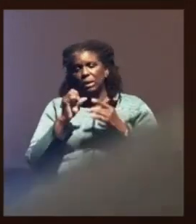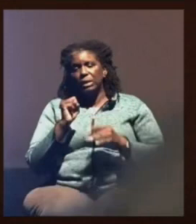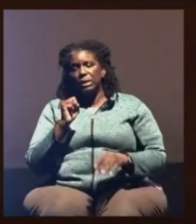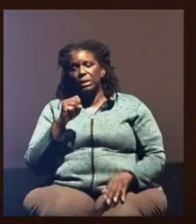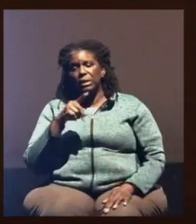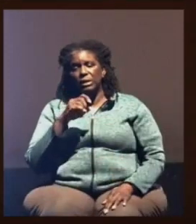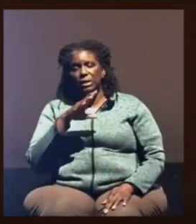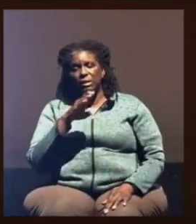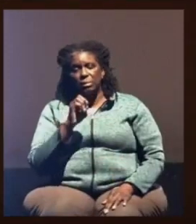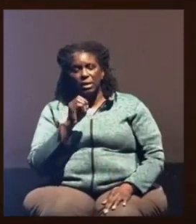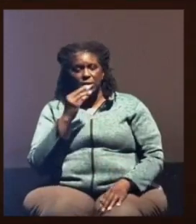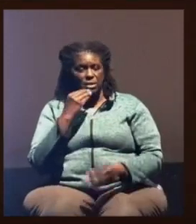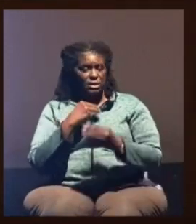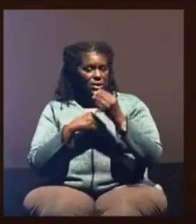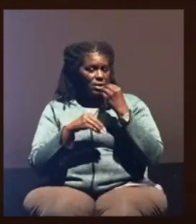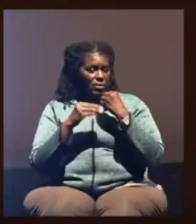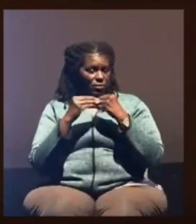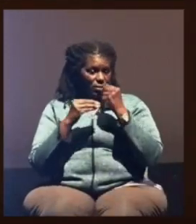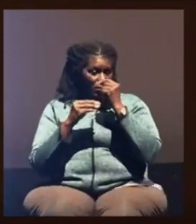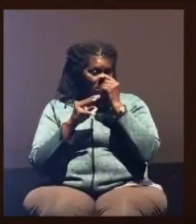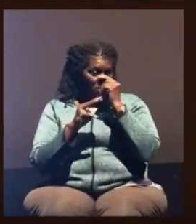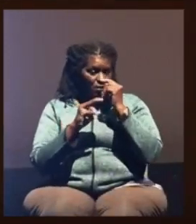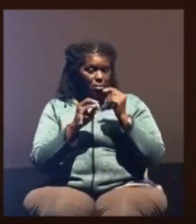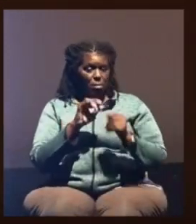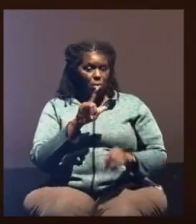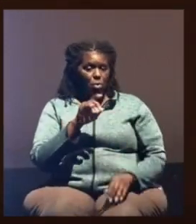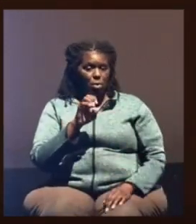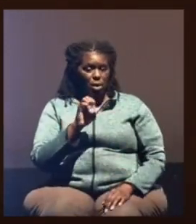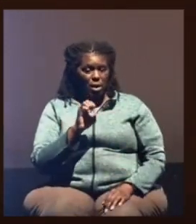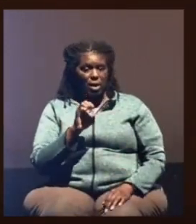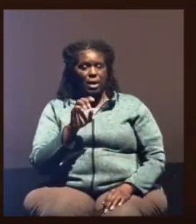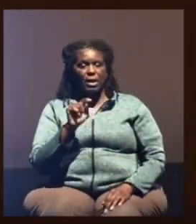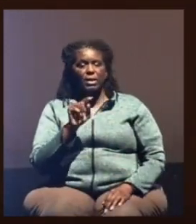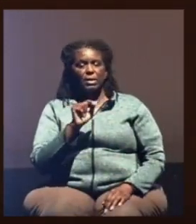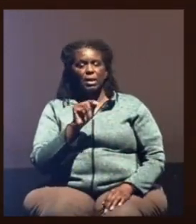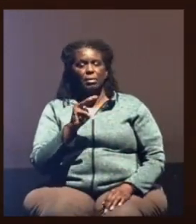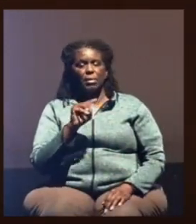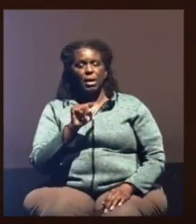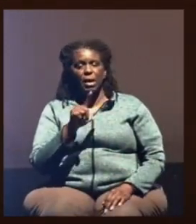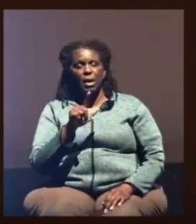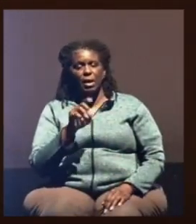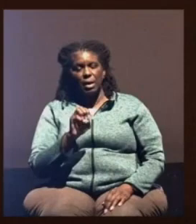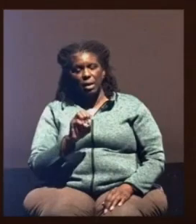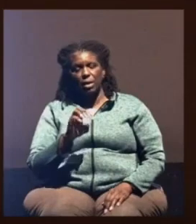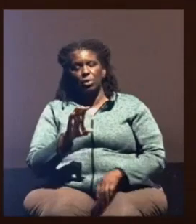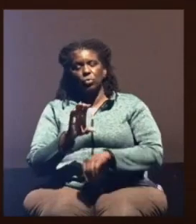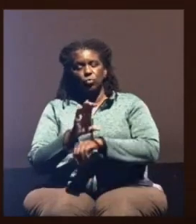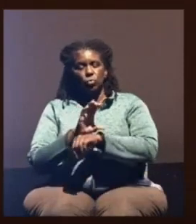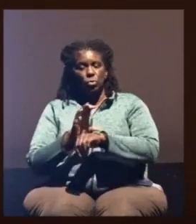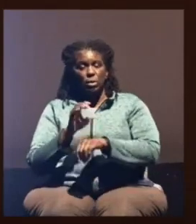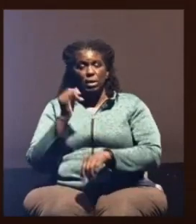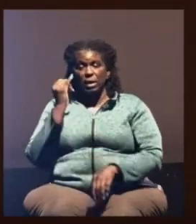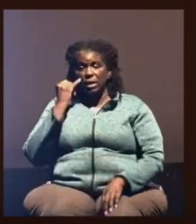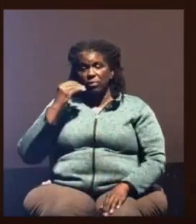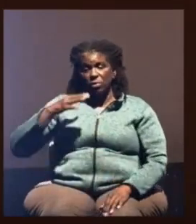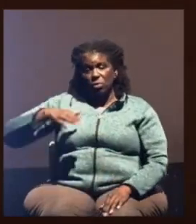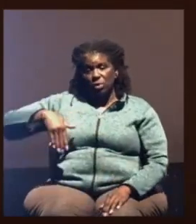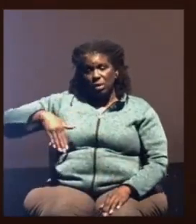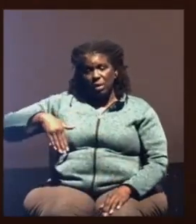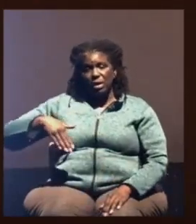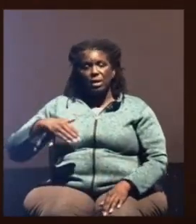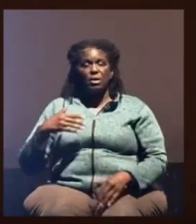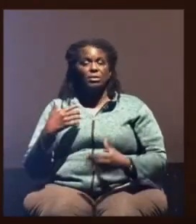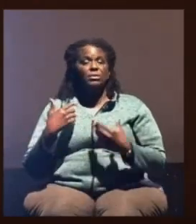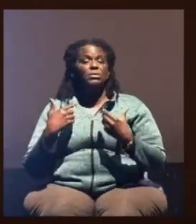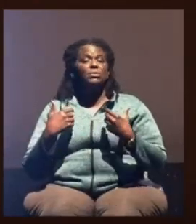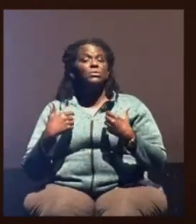make my mouth water. Mole, tamales, chocolate, pan de yema. If you haven't tried Oaxacan